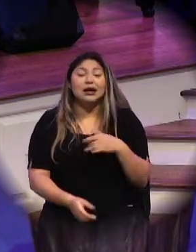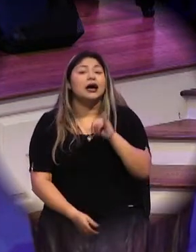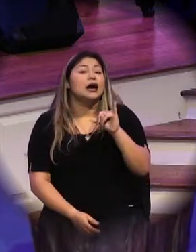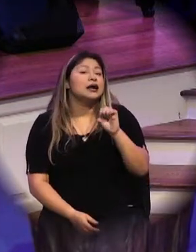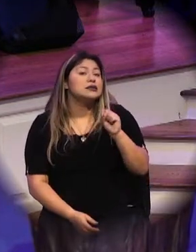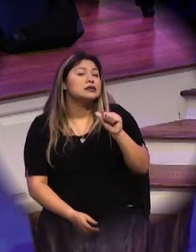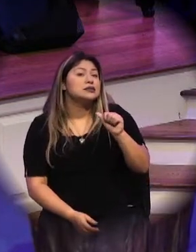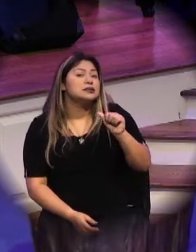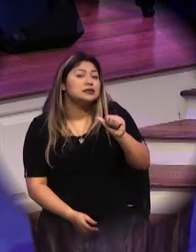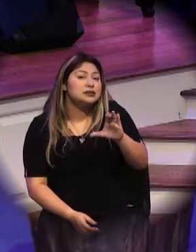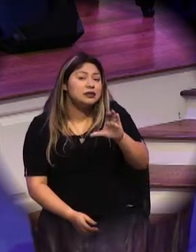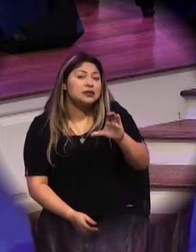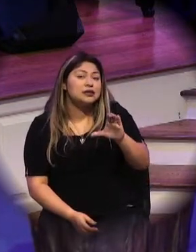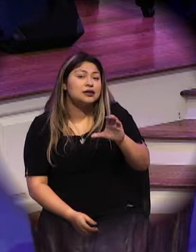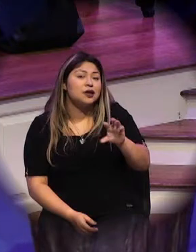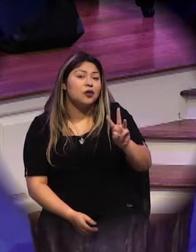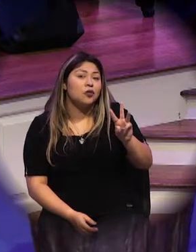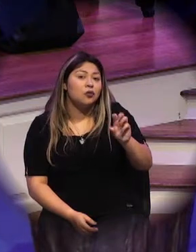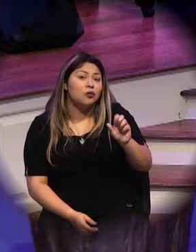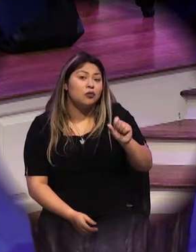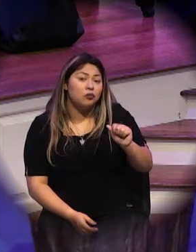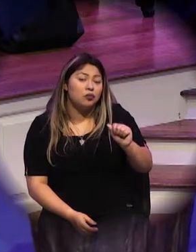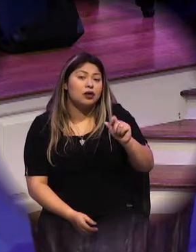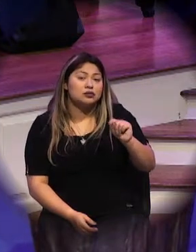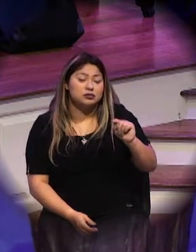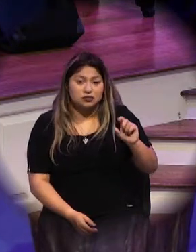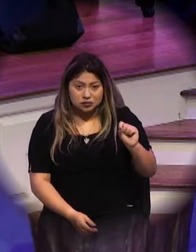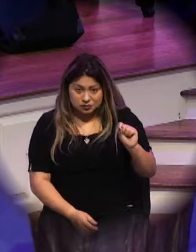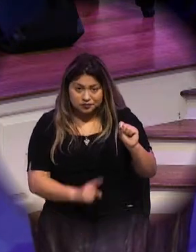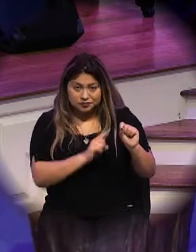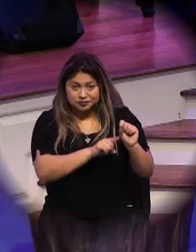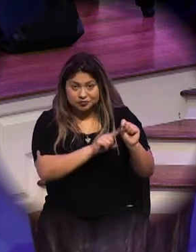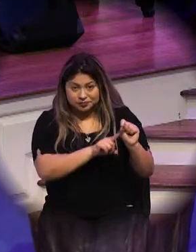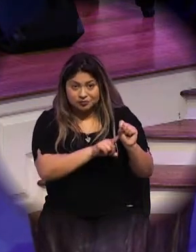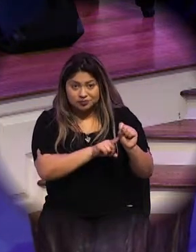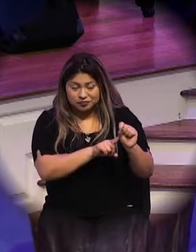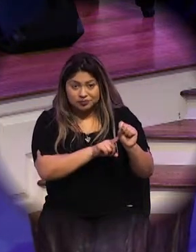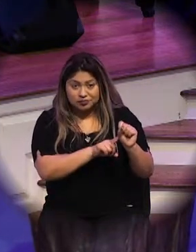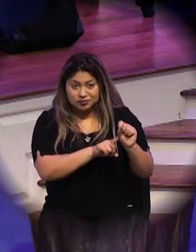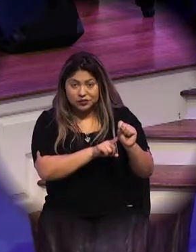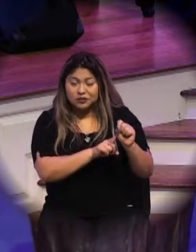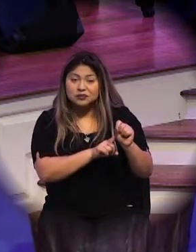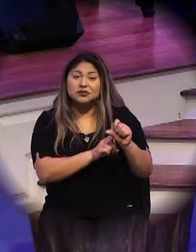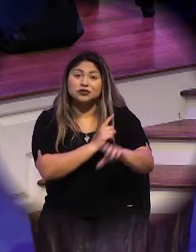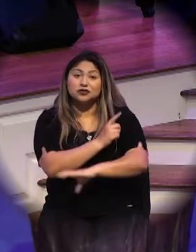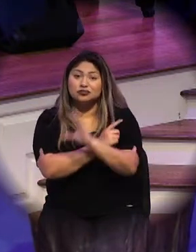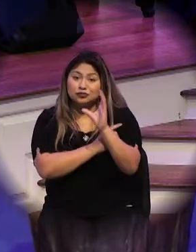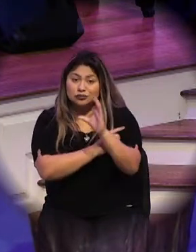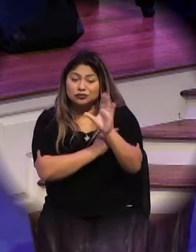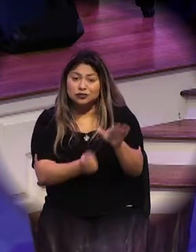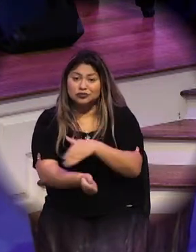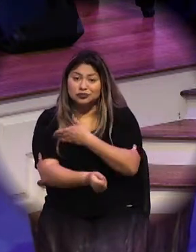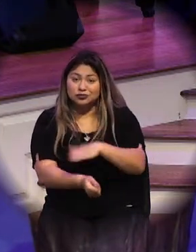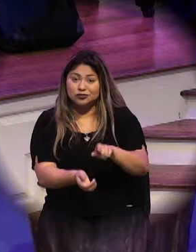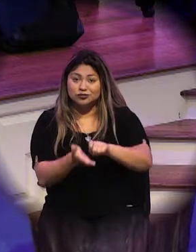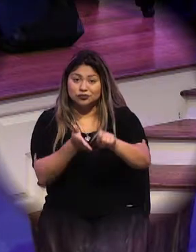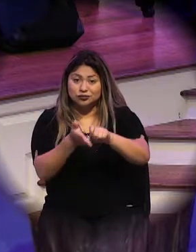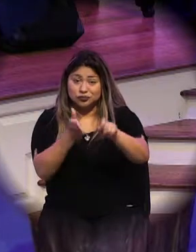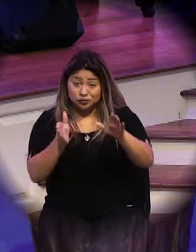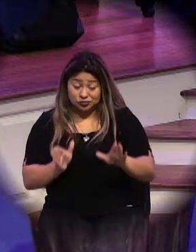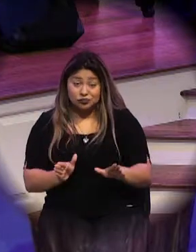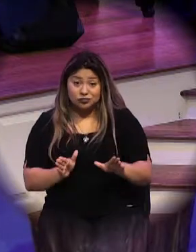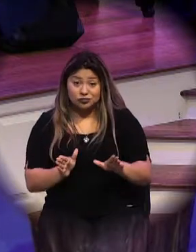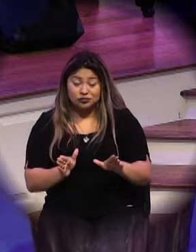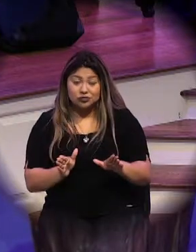Watts, you might pick up on its Christmas theme. Joy to the world, the Lord is come, let